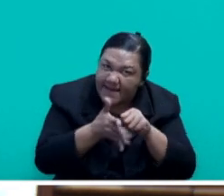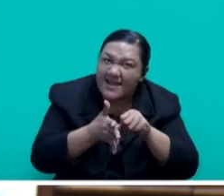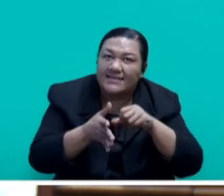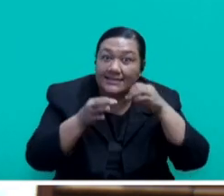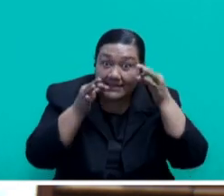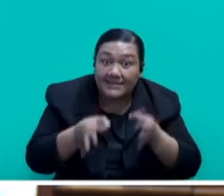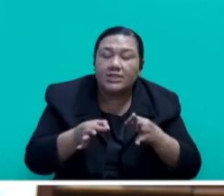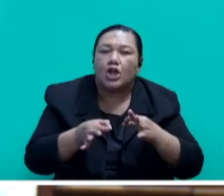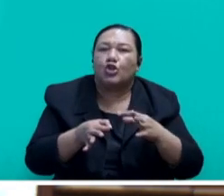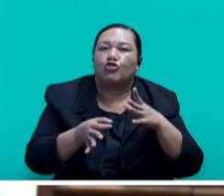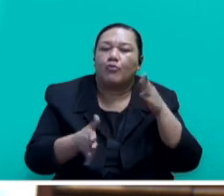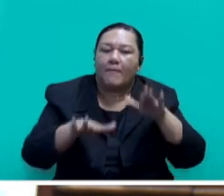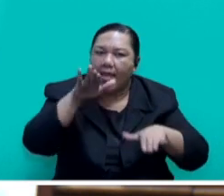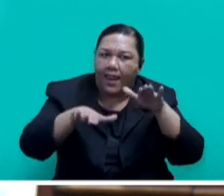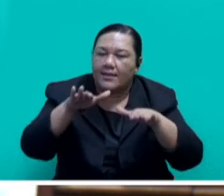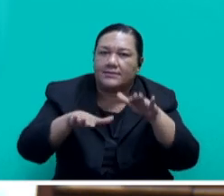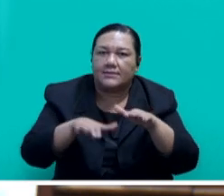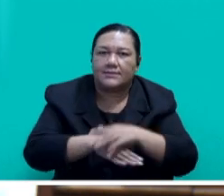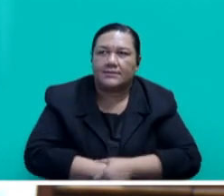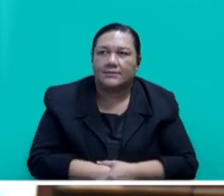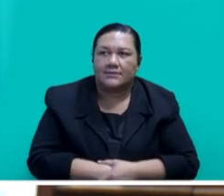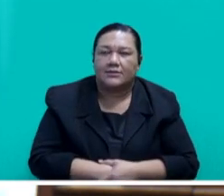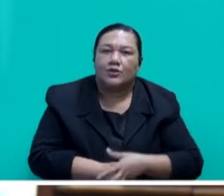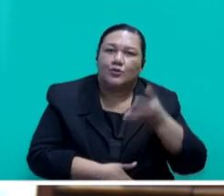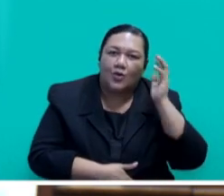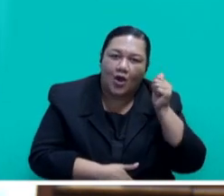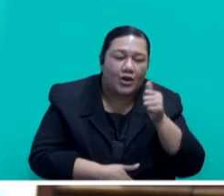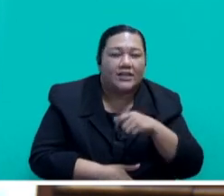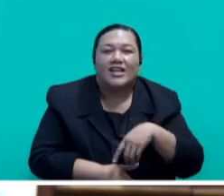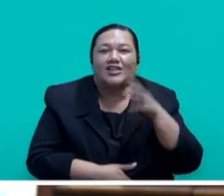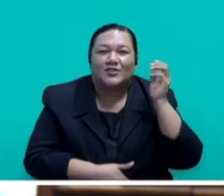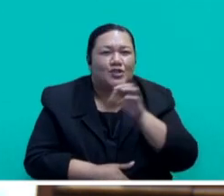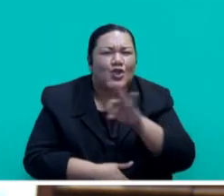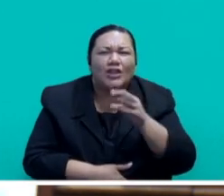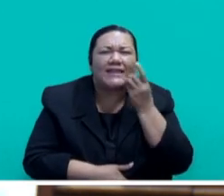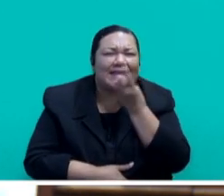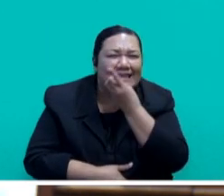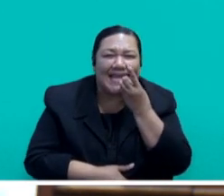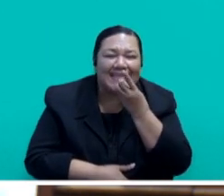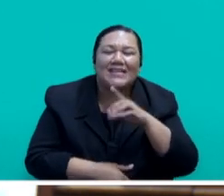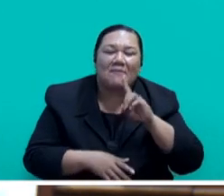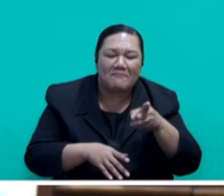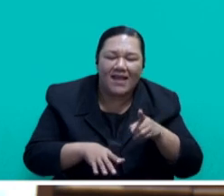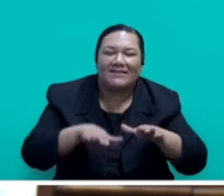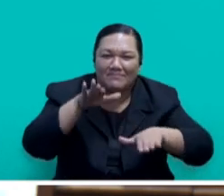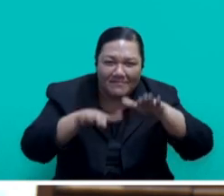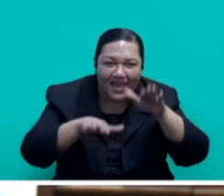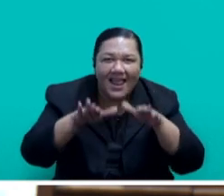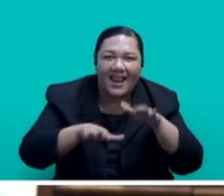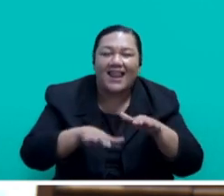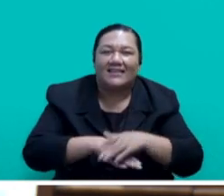In addition, we've been talking about diets every day. So we have made some very